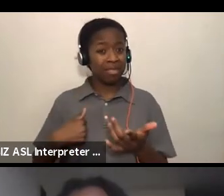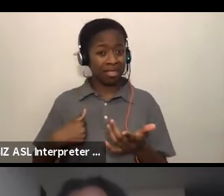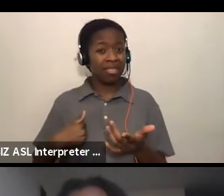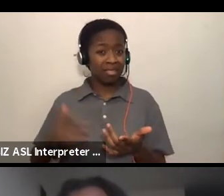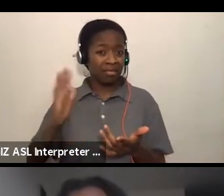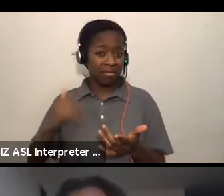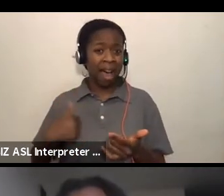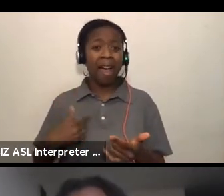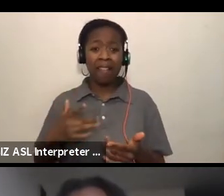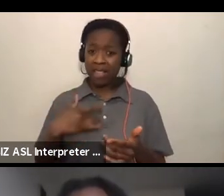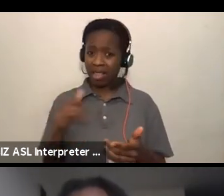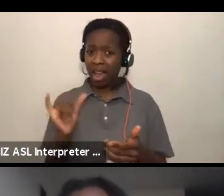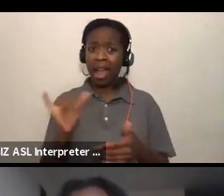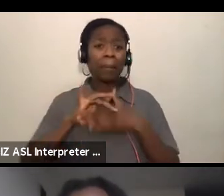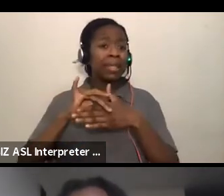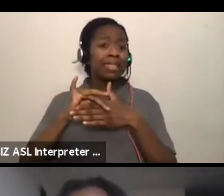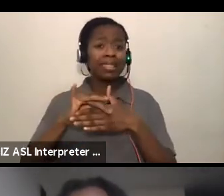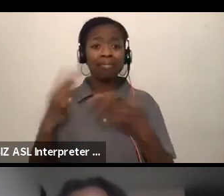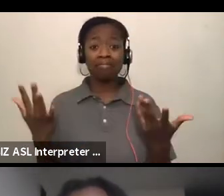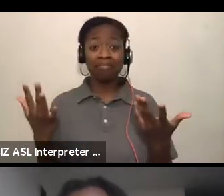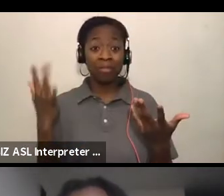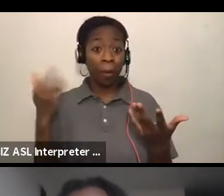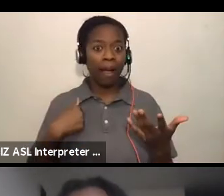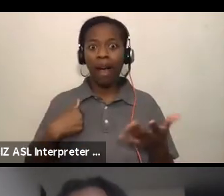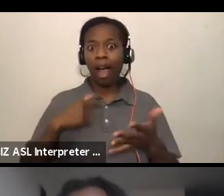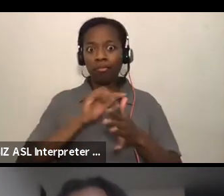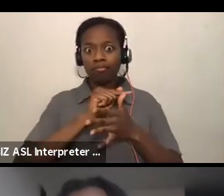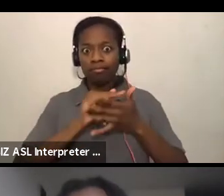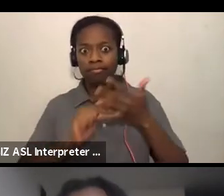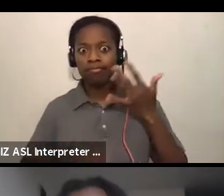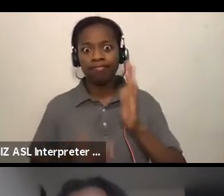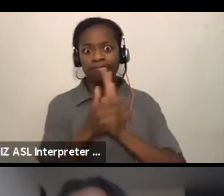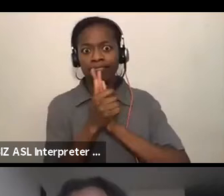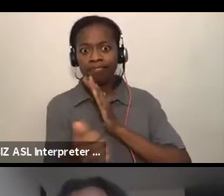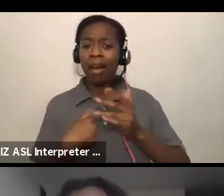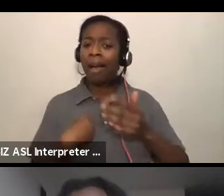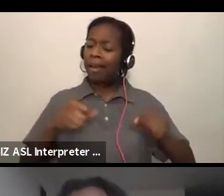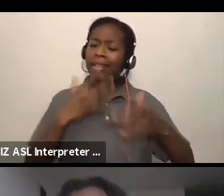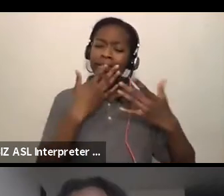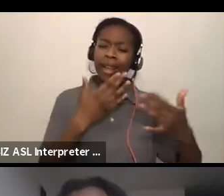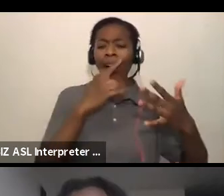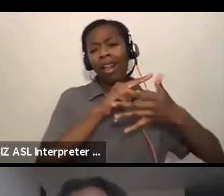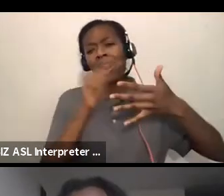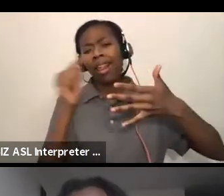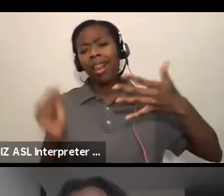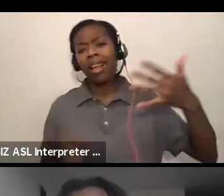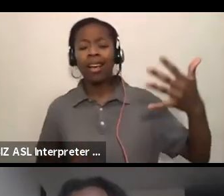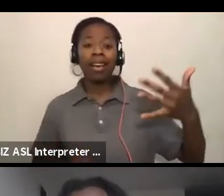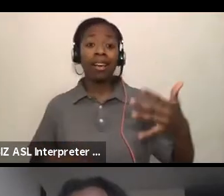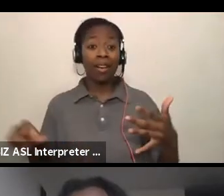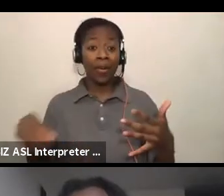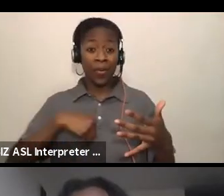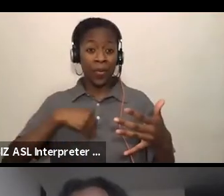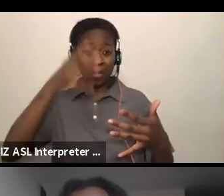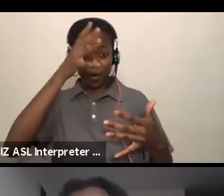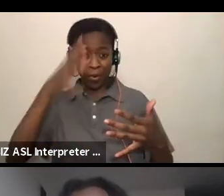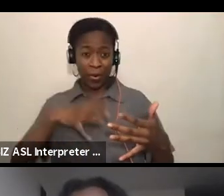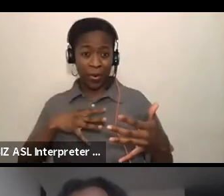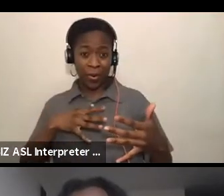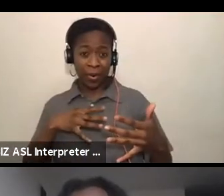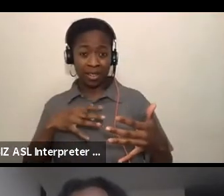schools because I was Black, I could sing, I could do it. And like, compared to all the other white boys who were doing the same auditions as